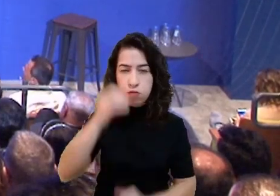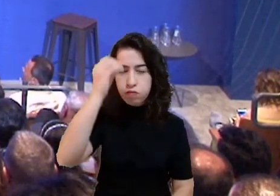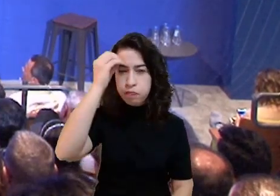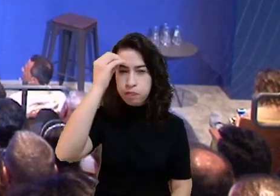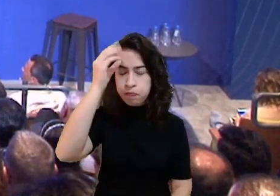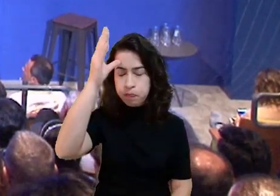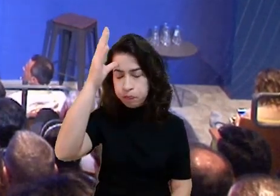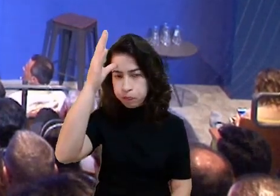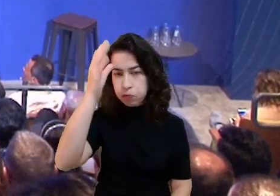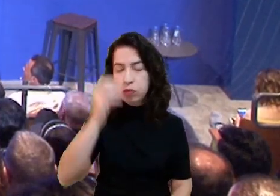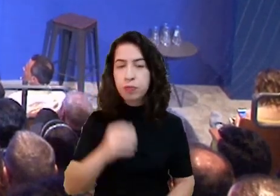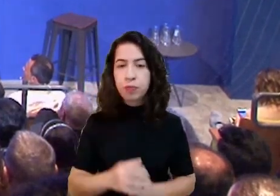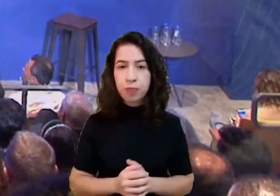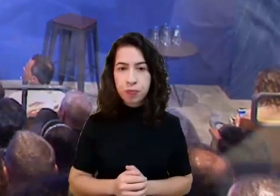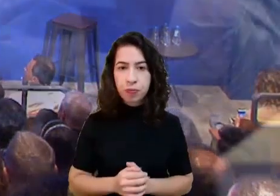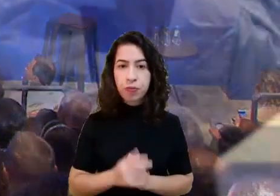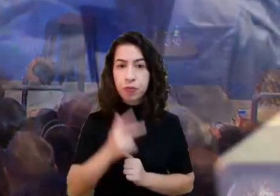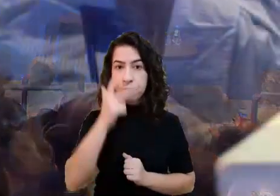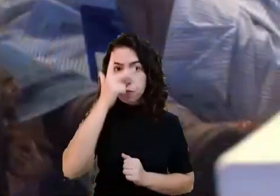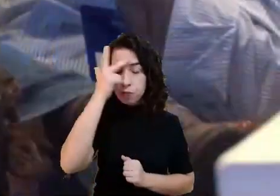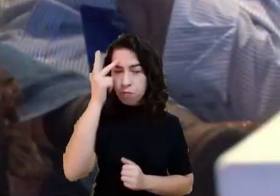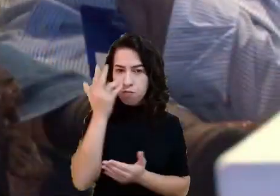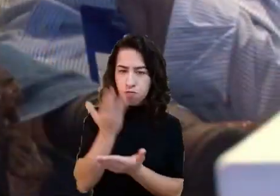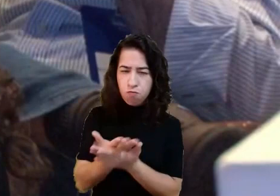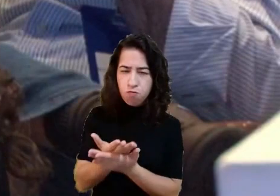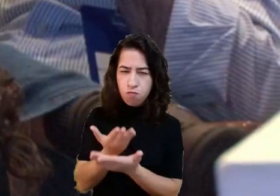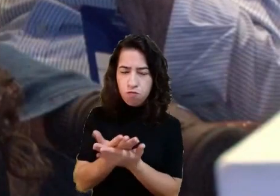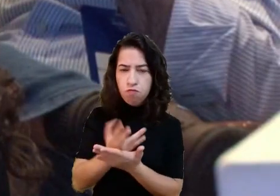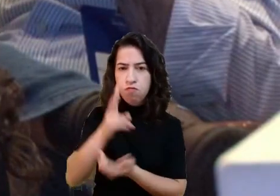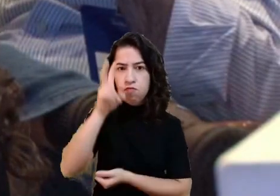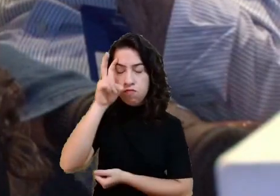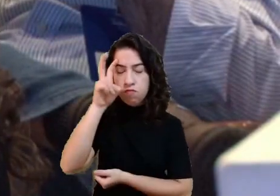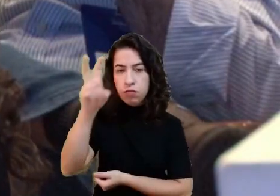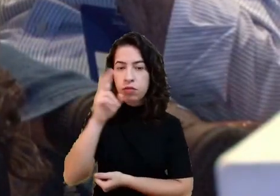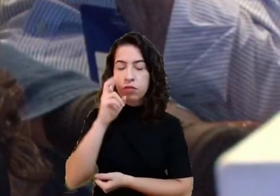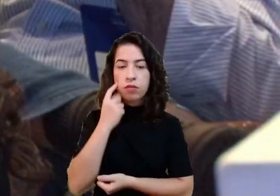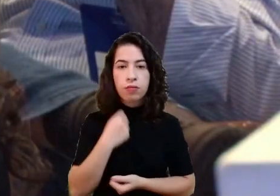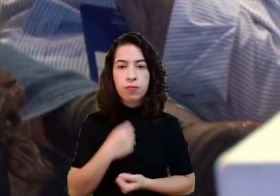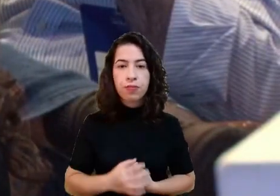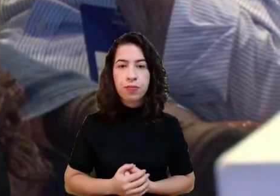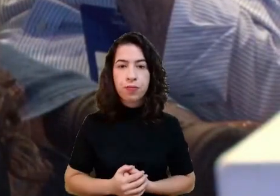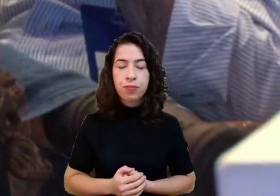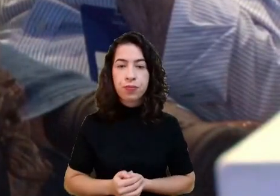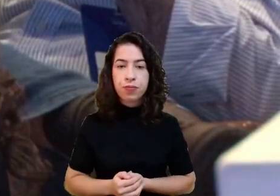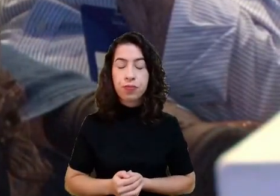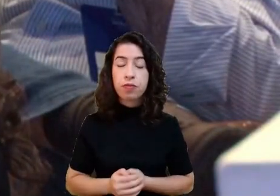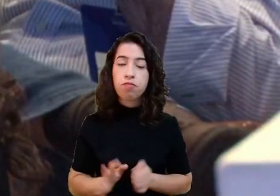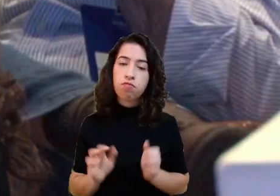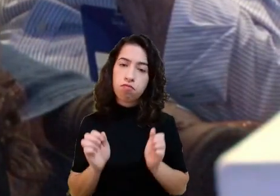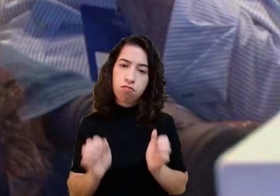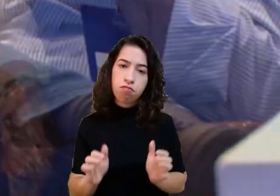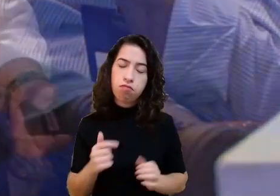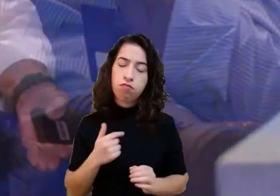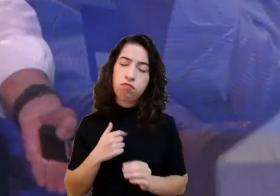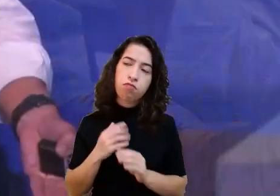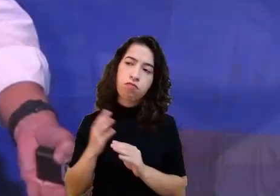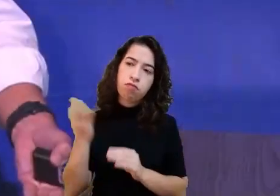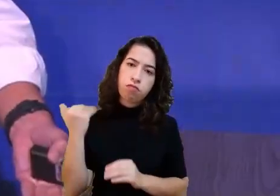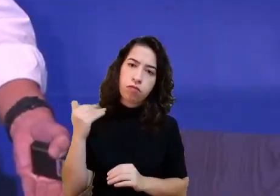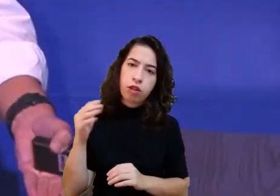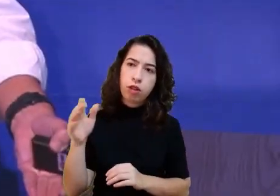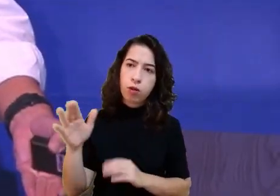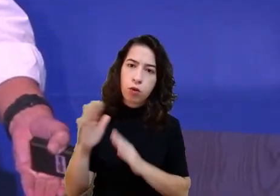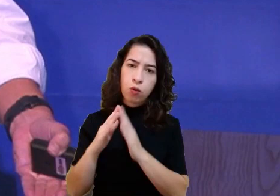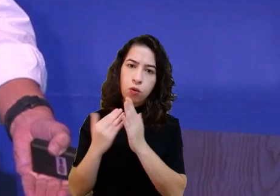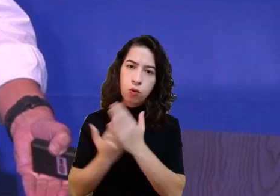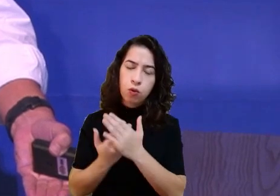very a big depth in the knowledge. People have deep knowledge in one specific aspect. And I